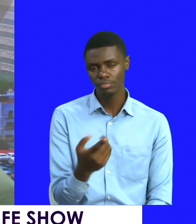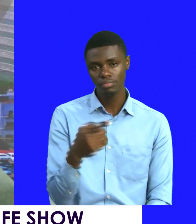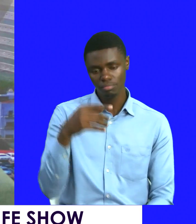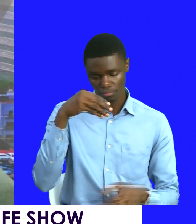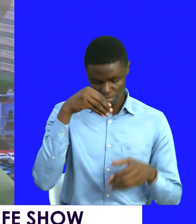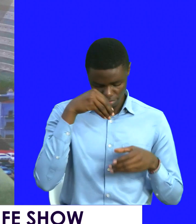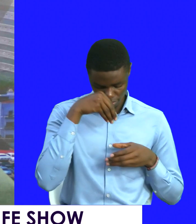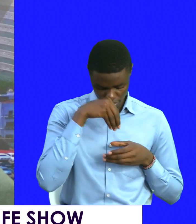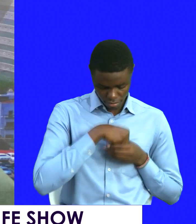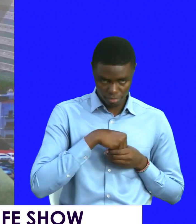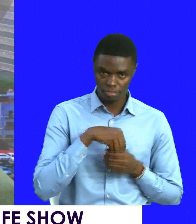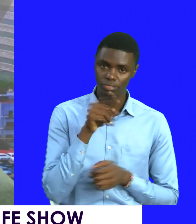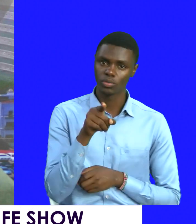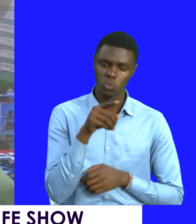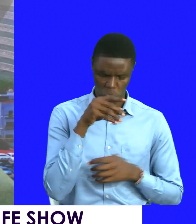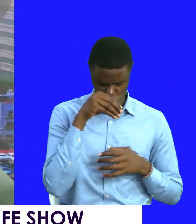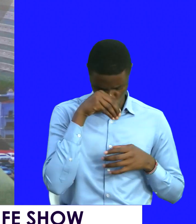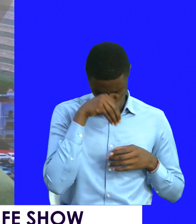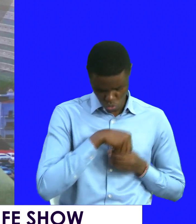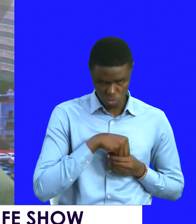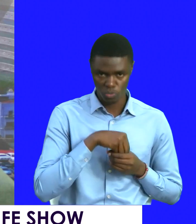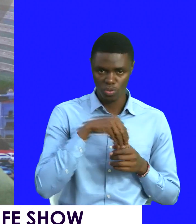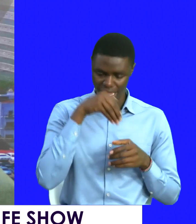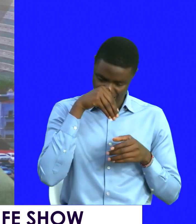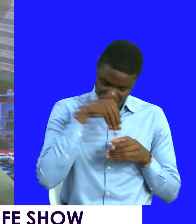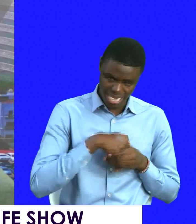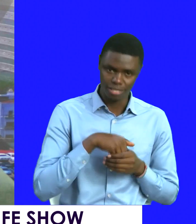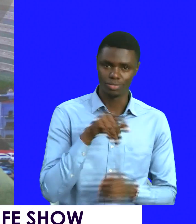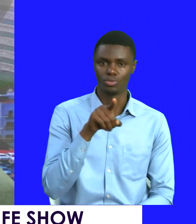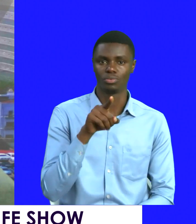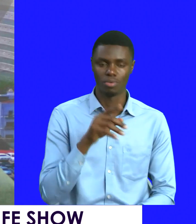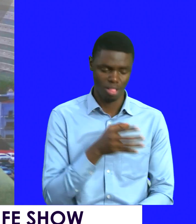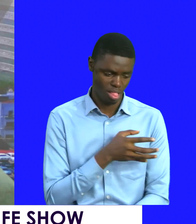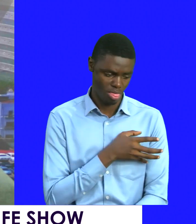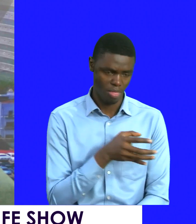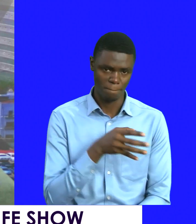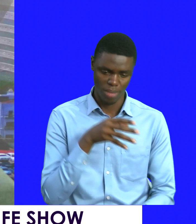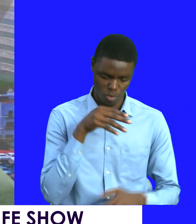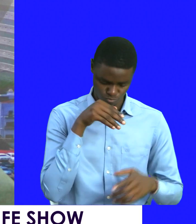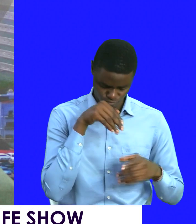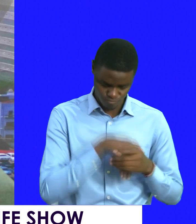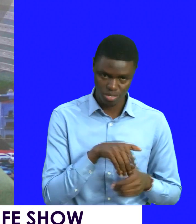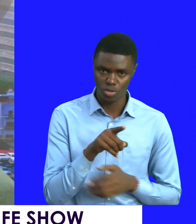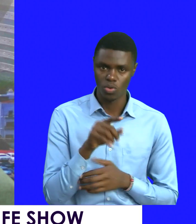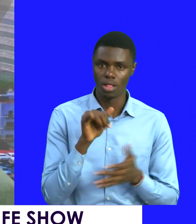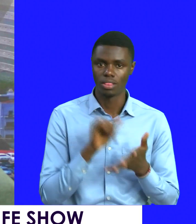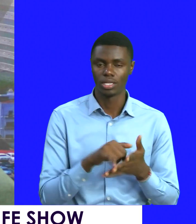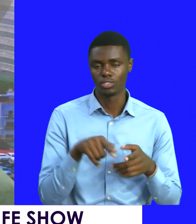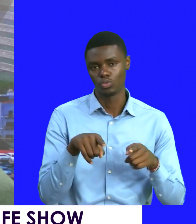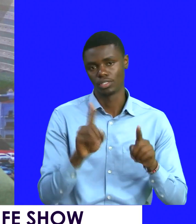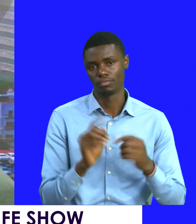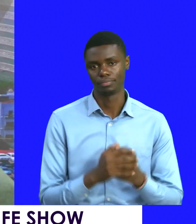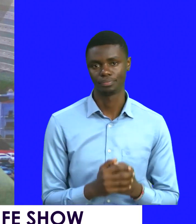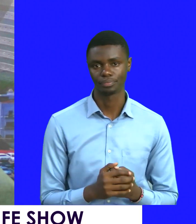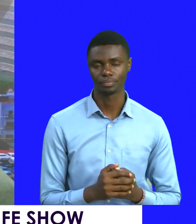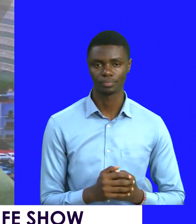you. You, on the inside of you. The power on the inside of you. That is who you are.